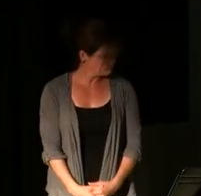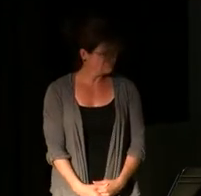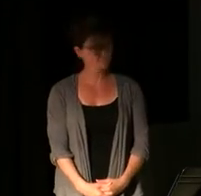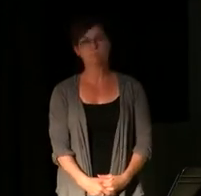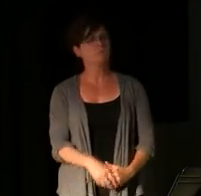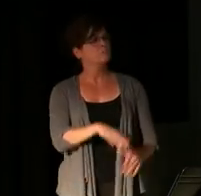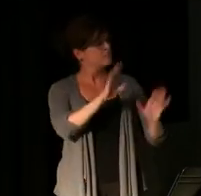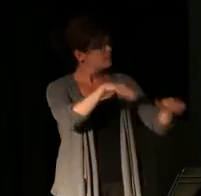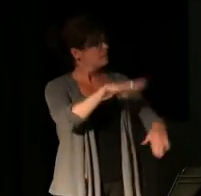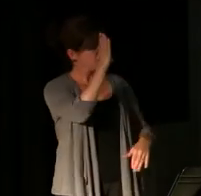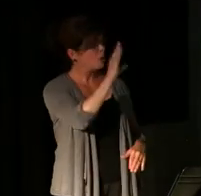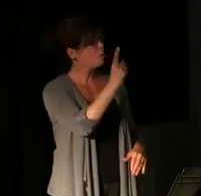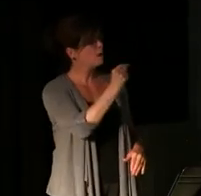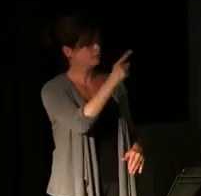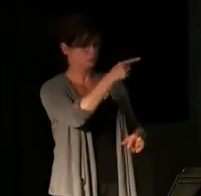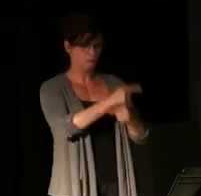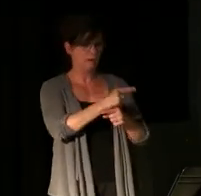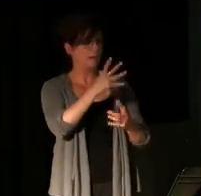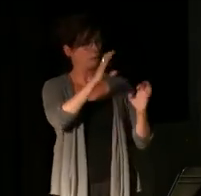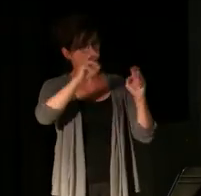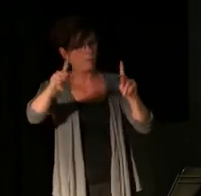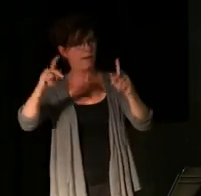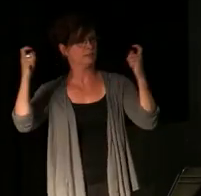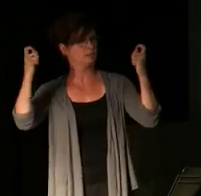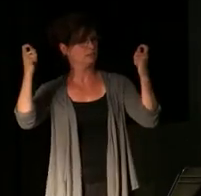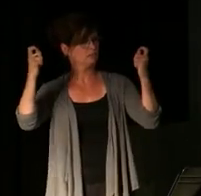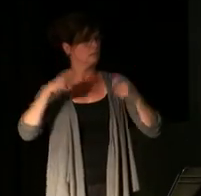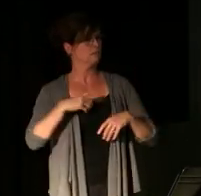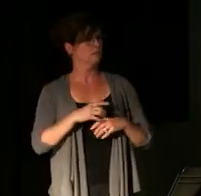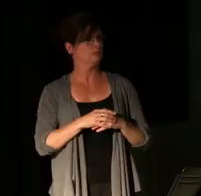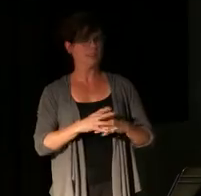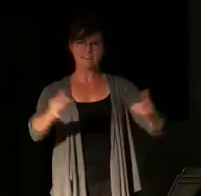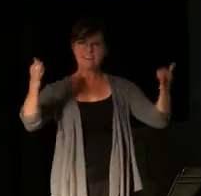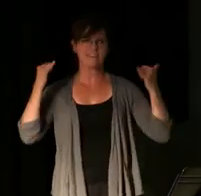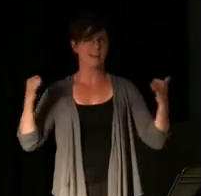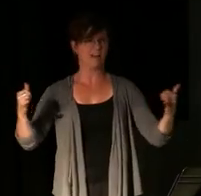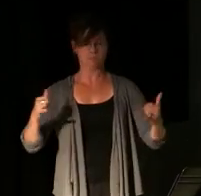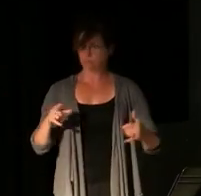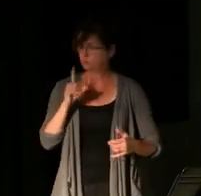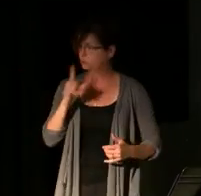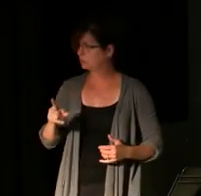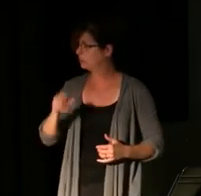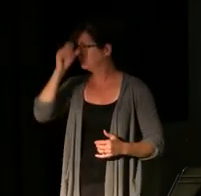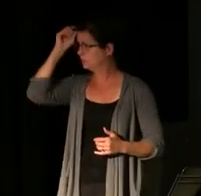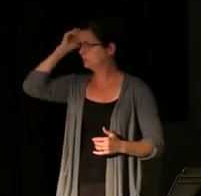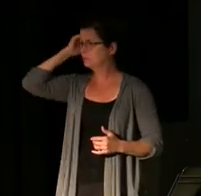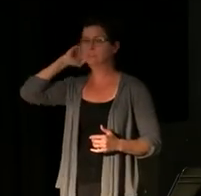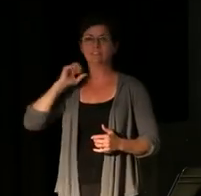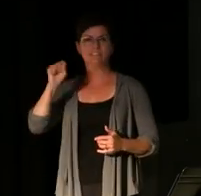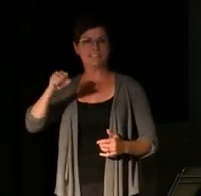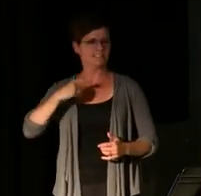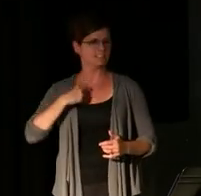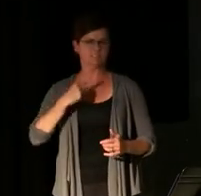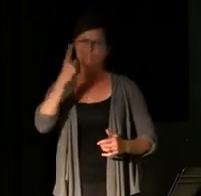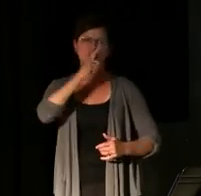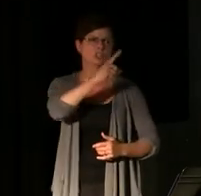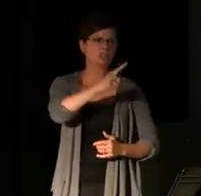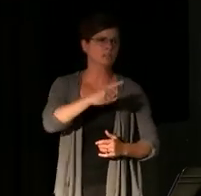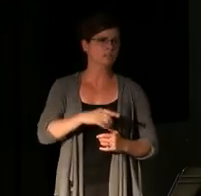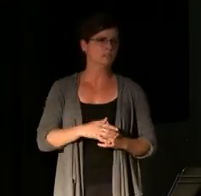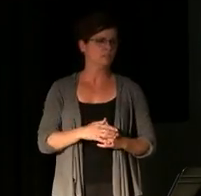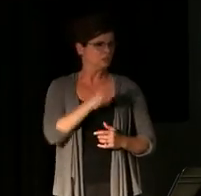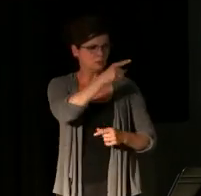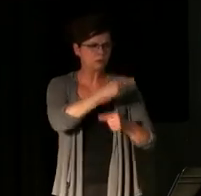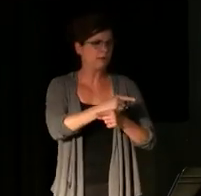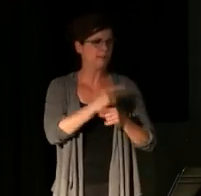You know what? You're right. I want to go back to the gym, and right now. Are you sure? Yes, I'm positive. You know what? You're